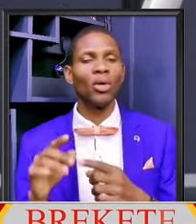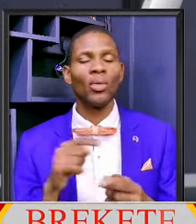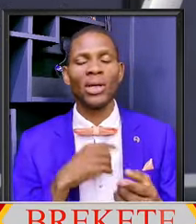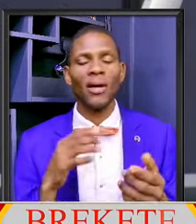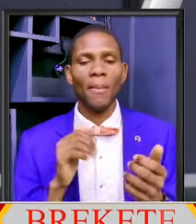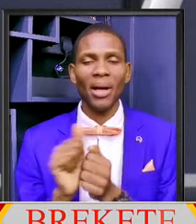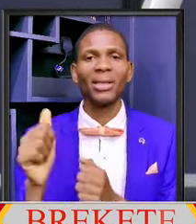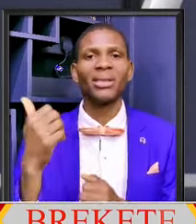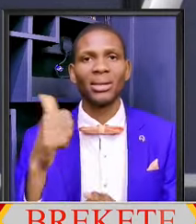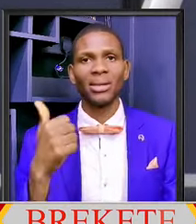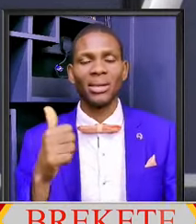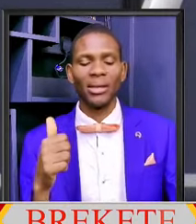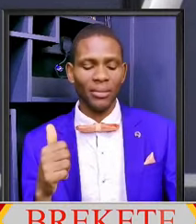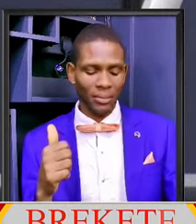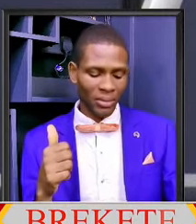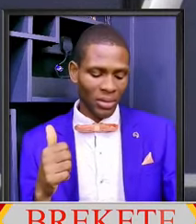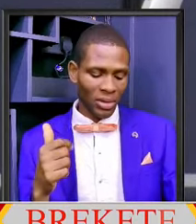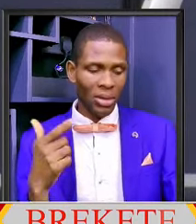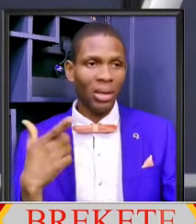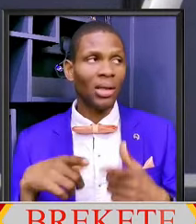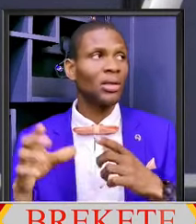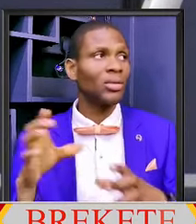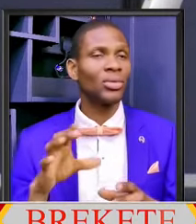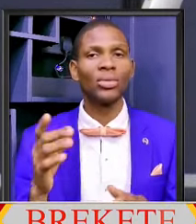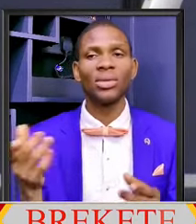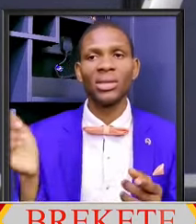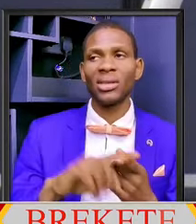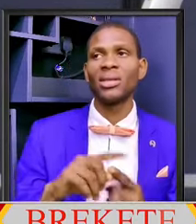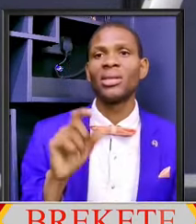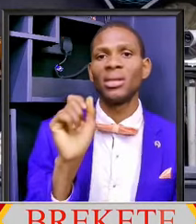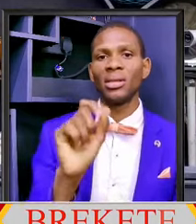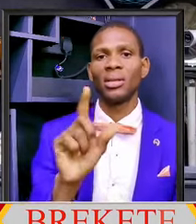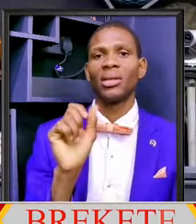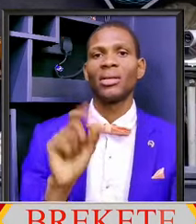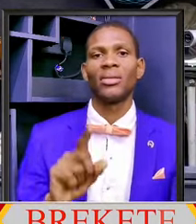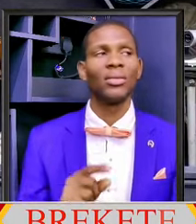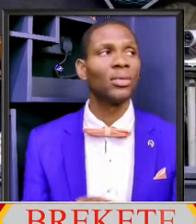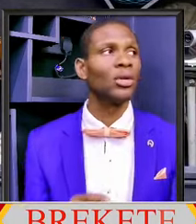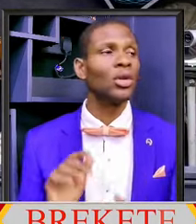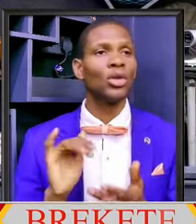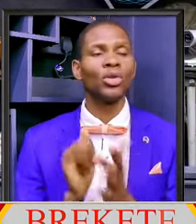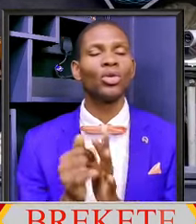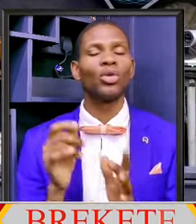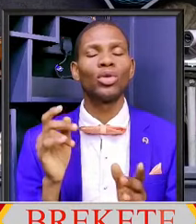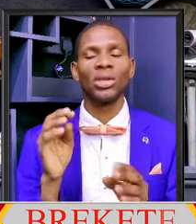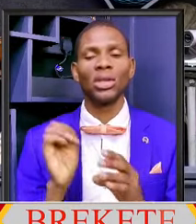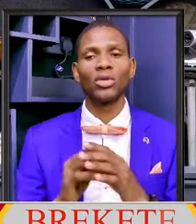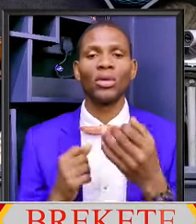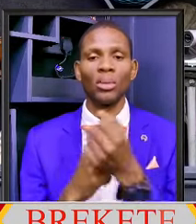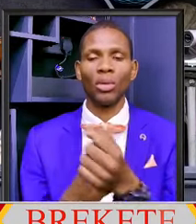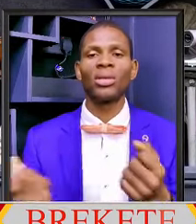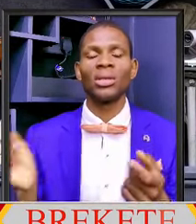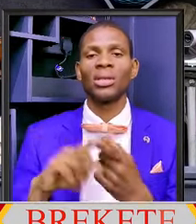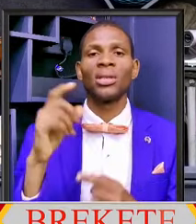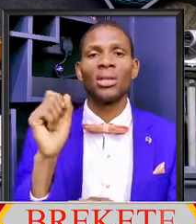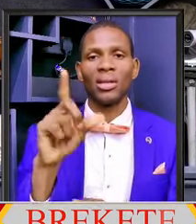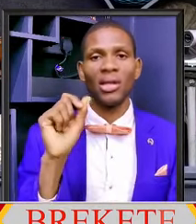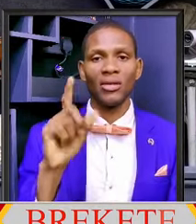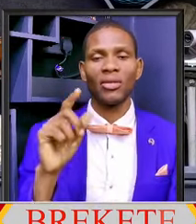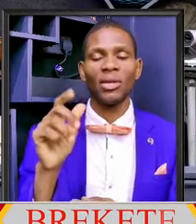don't already pass 10 o'clock. Make we do till 11. Yes, sir. Yes, sir. Those in support to 11 say he.